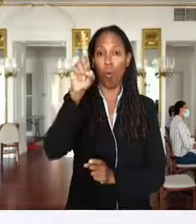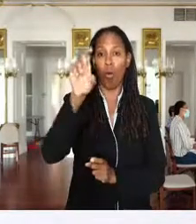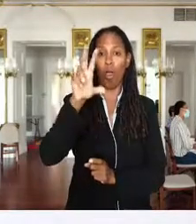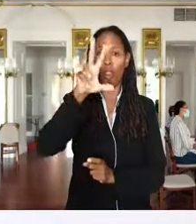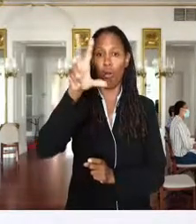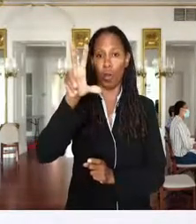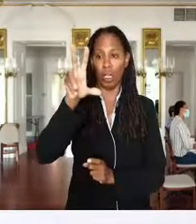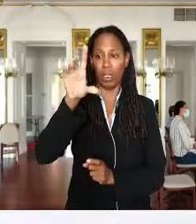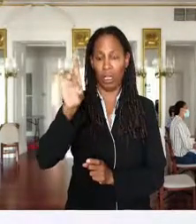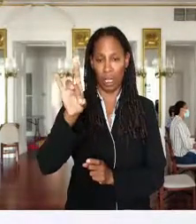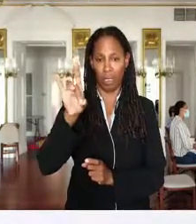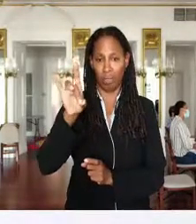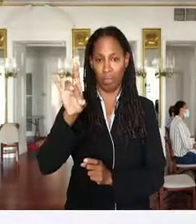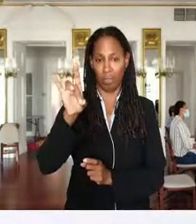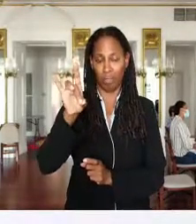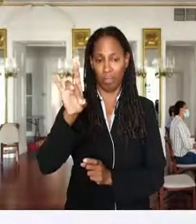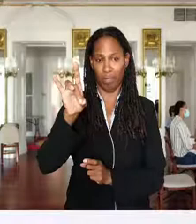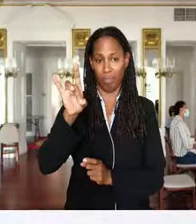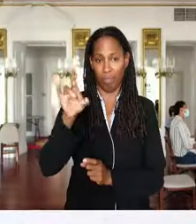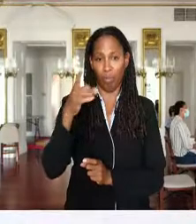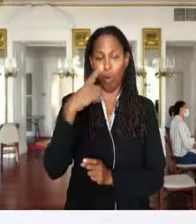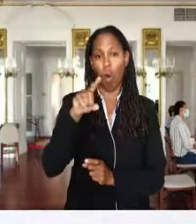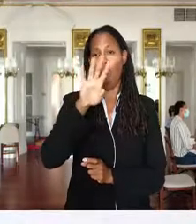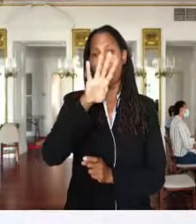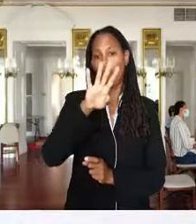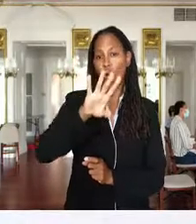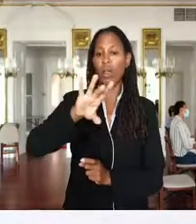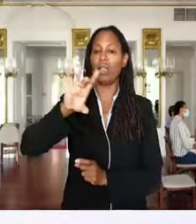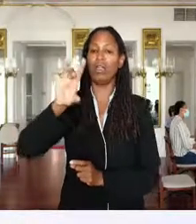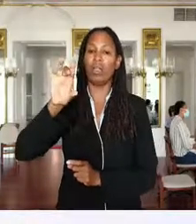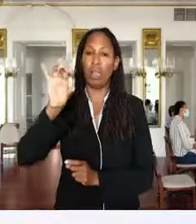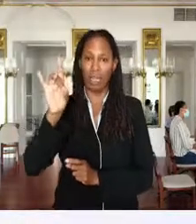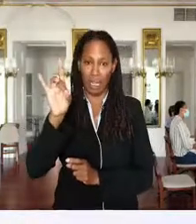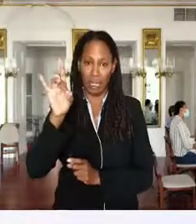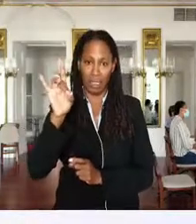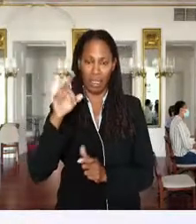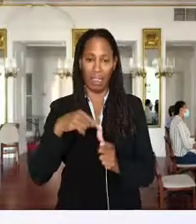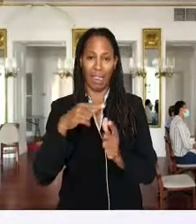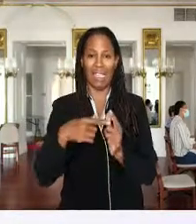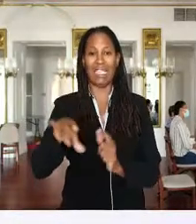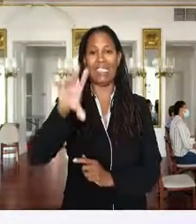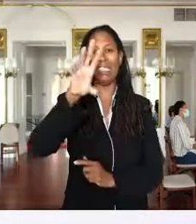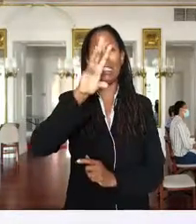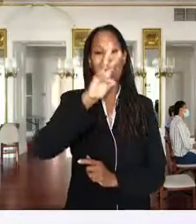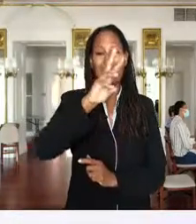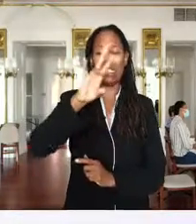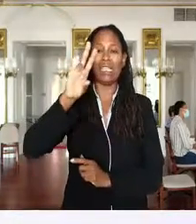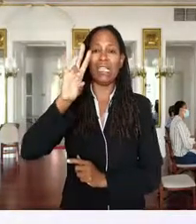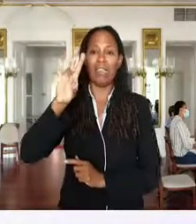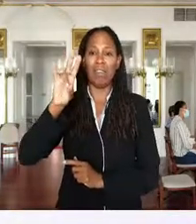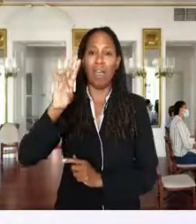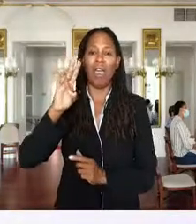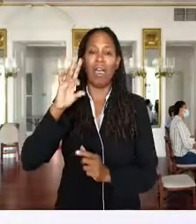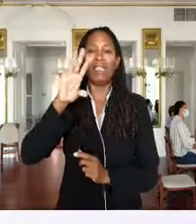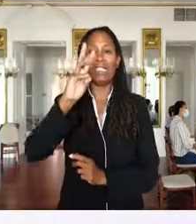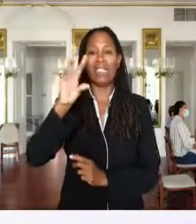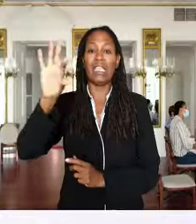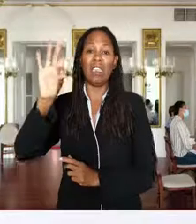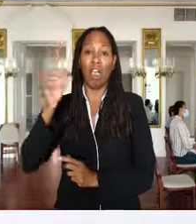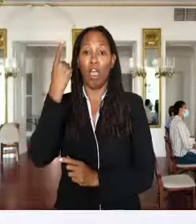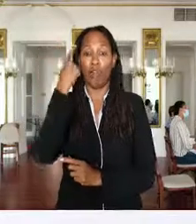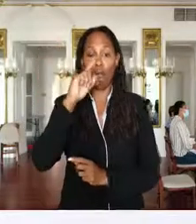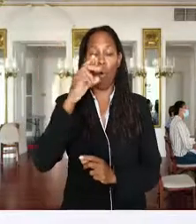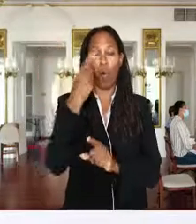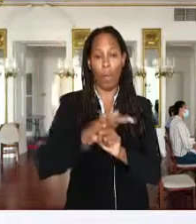to RLS. 48 were conducted in May, 69 thus far in June. 20